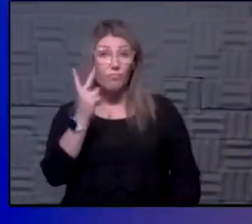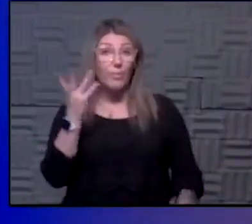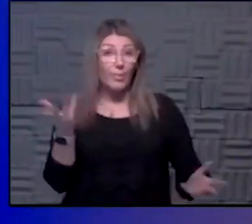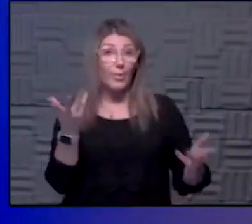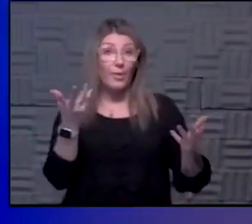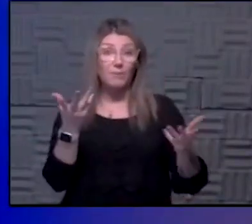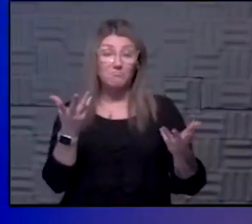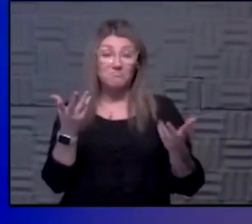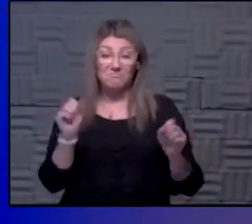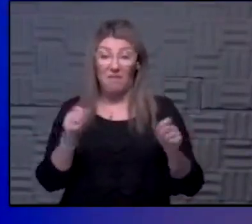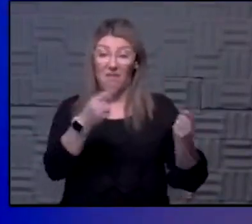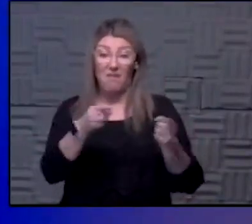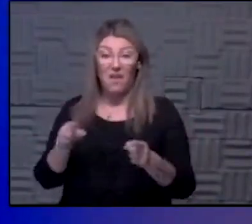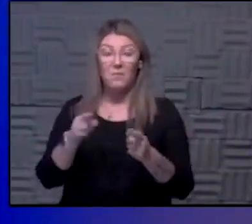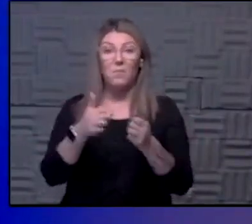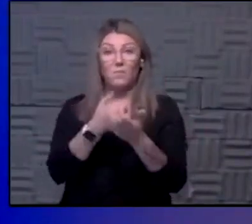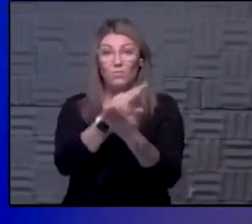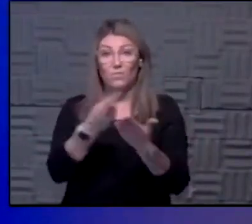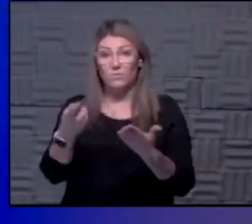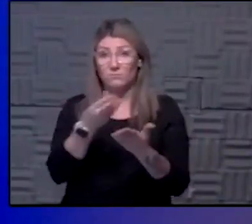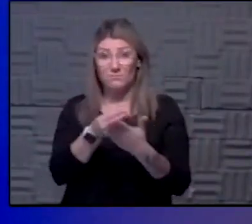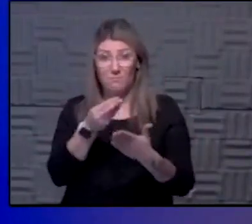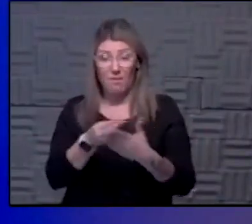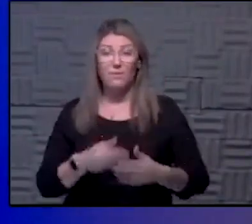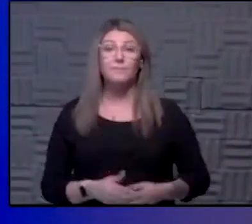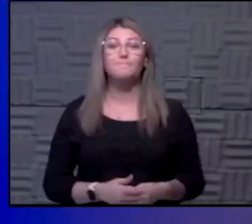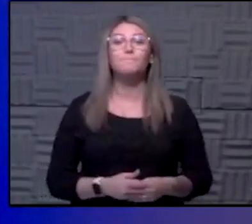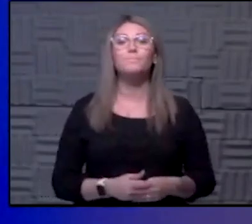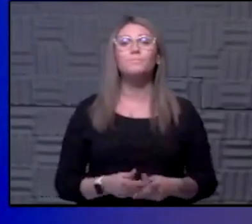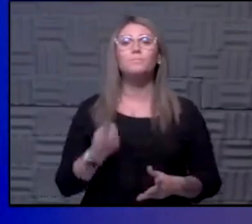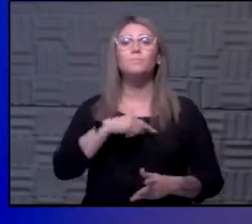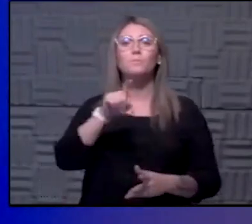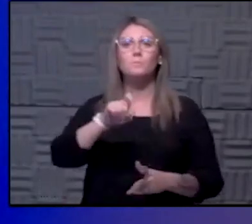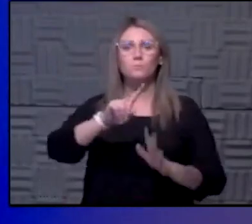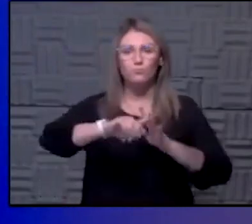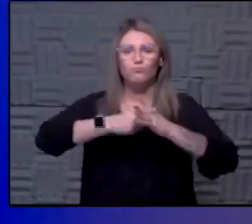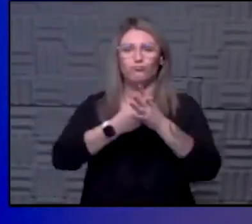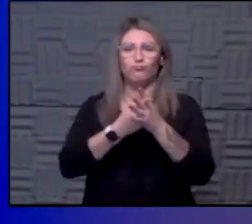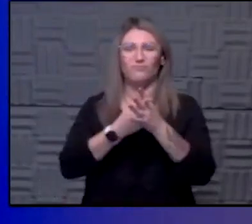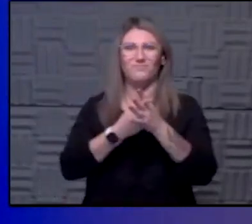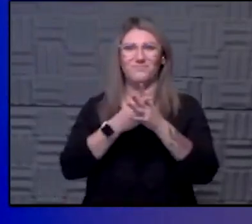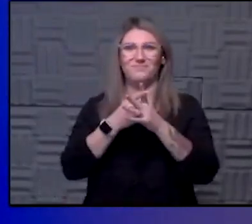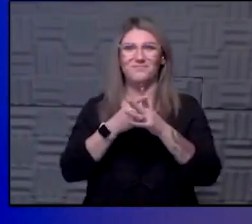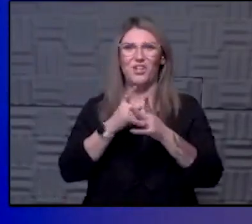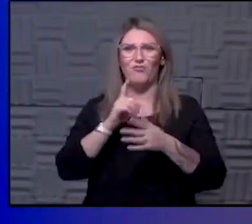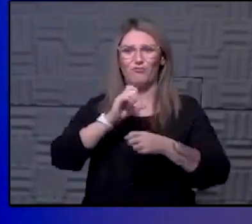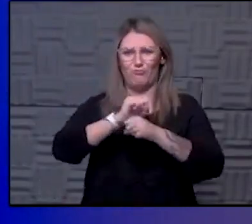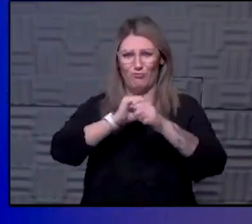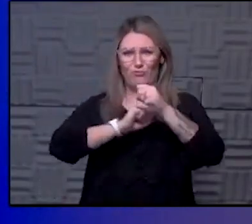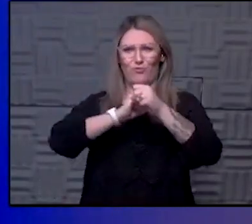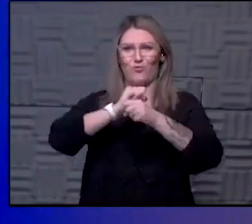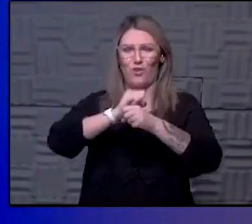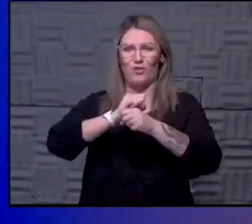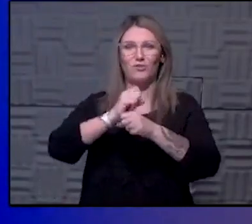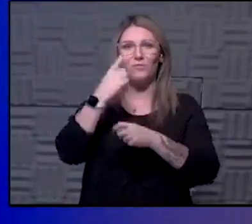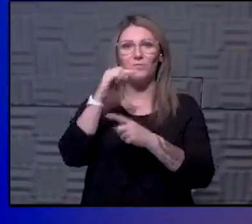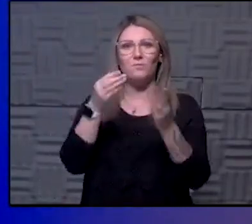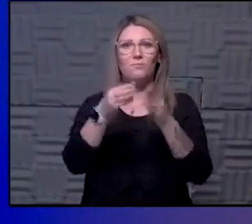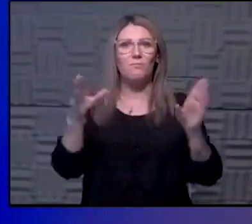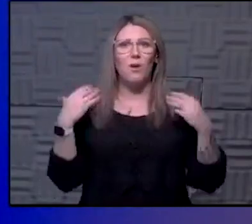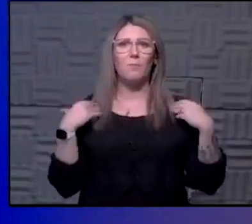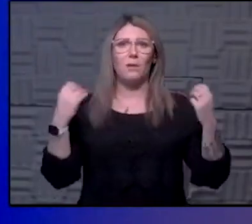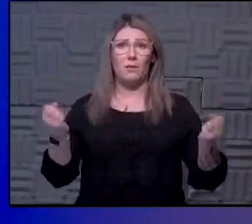have resources and money. We need to start to build up our infrastructure for public